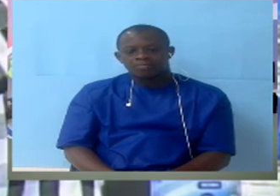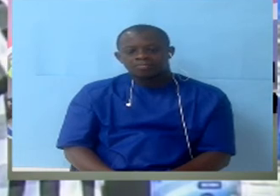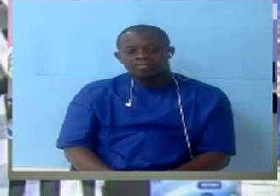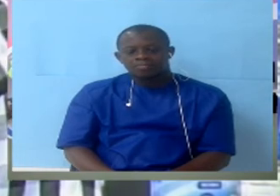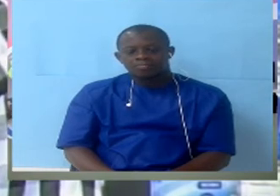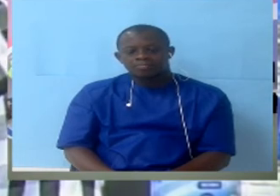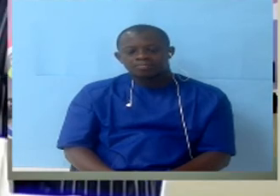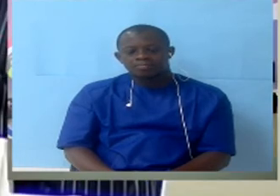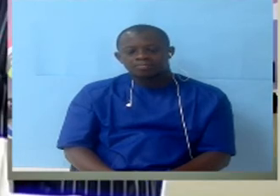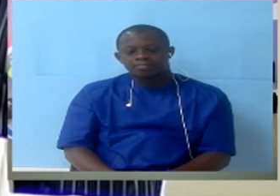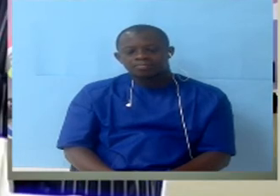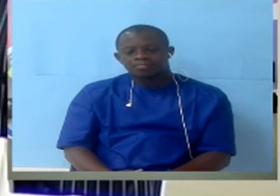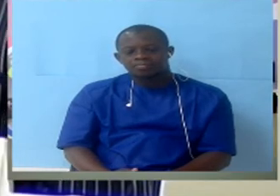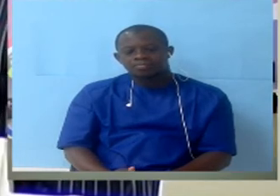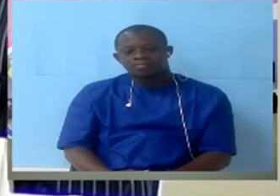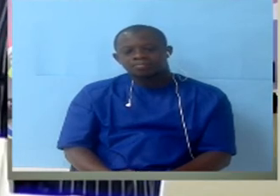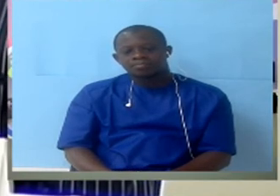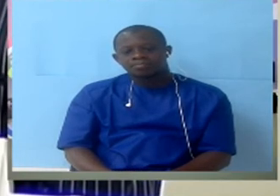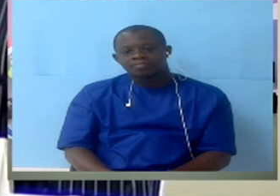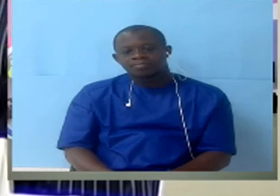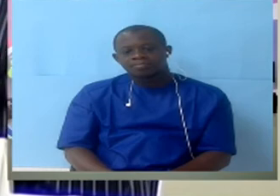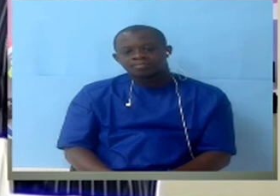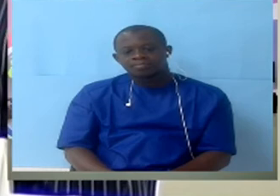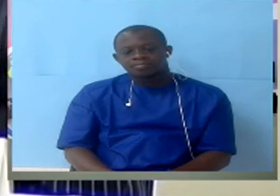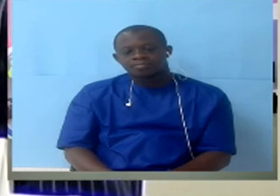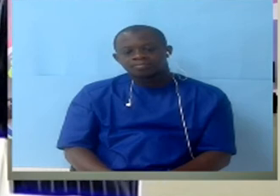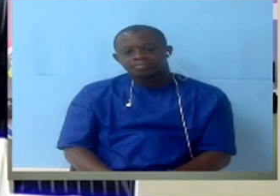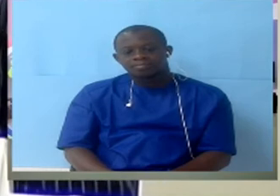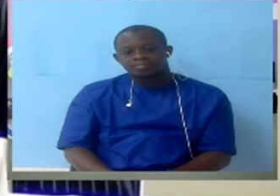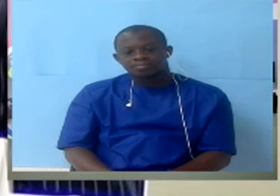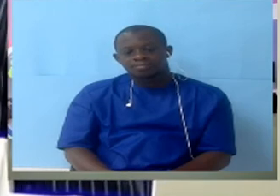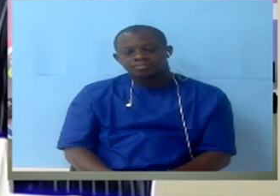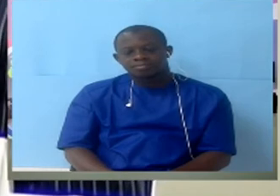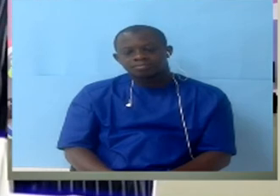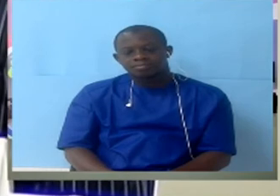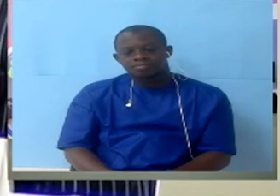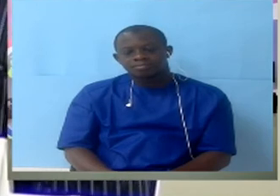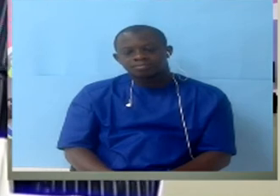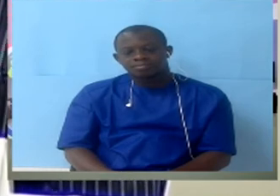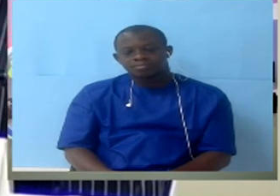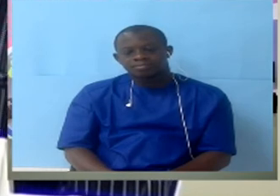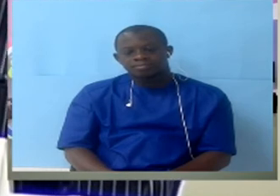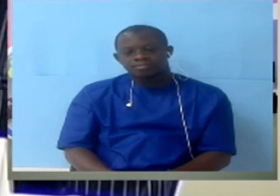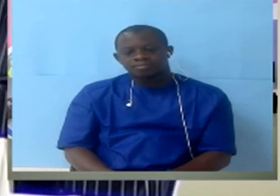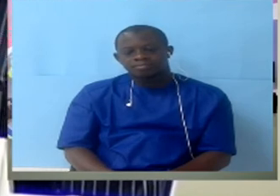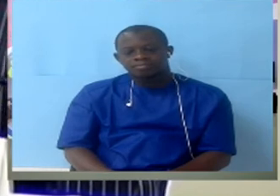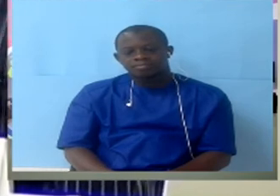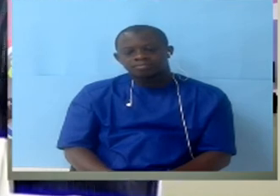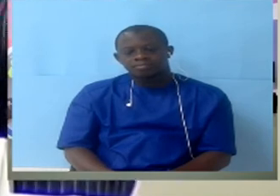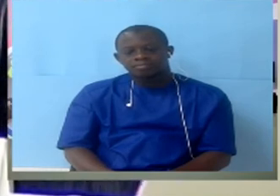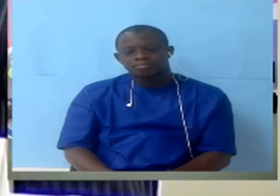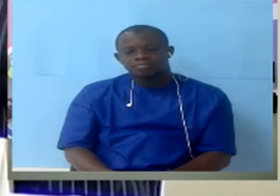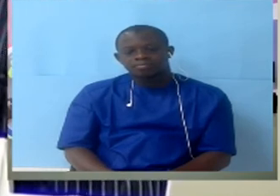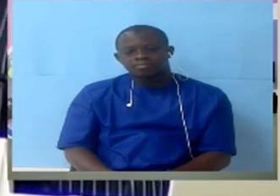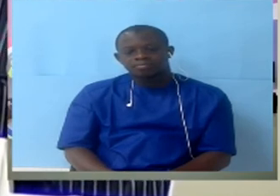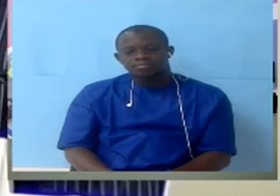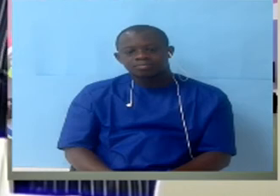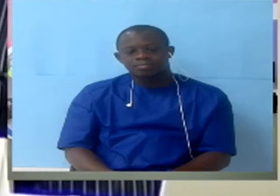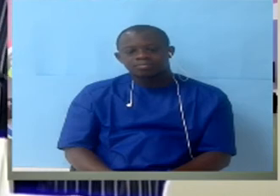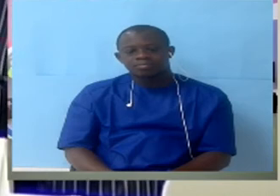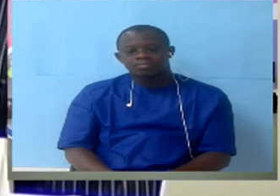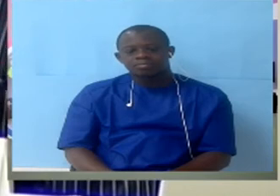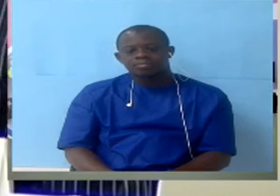state. Kampo Nyatonko. Banko. Banko. Oh, Banko. Banko Nyatonko. Ah, okay. All right. I thought you said